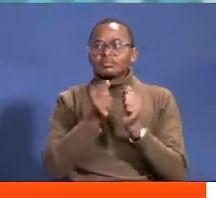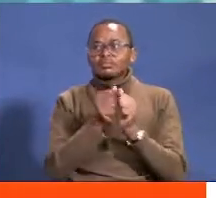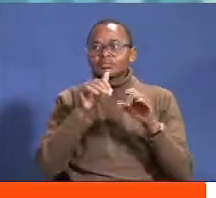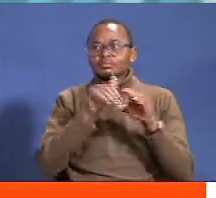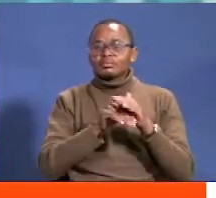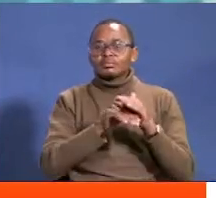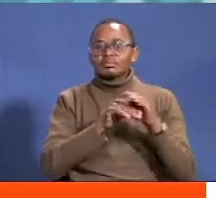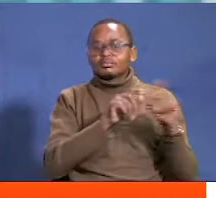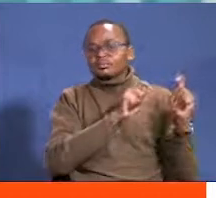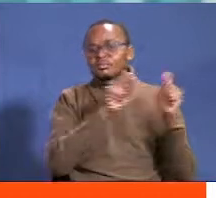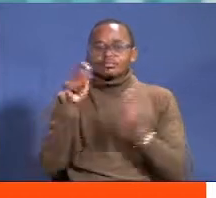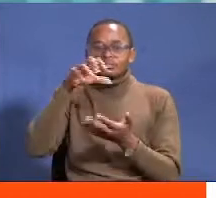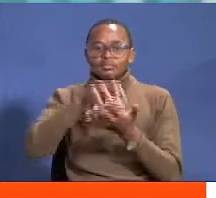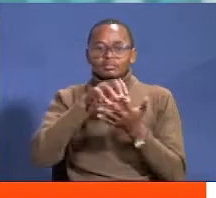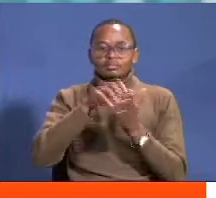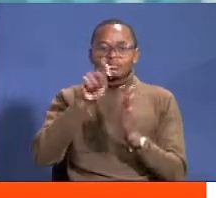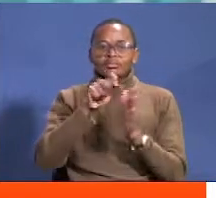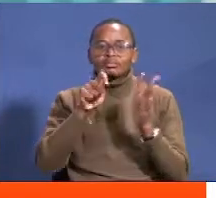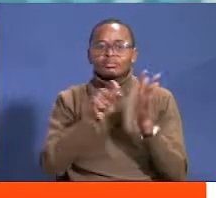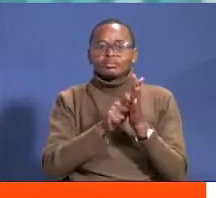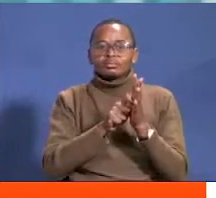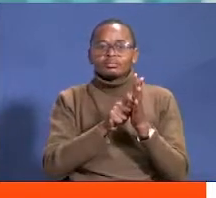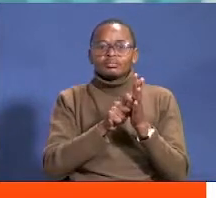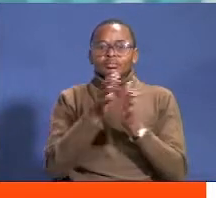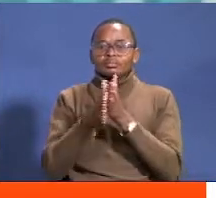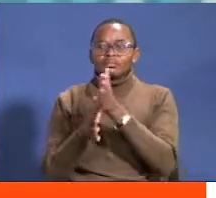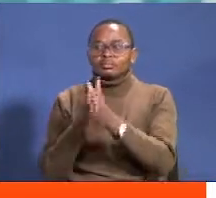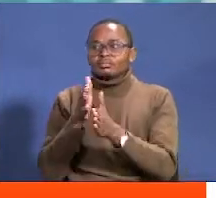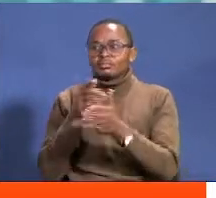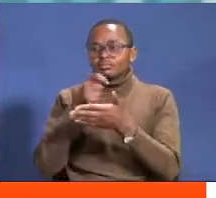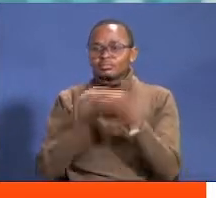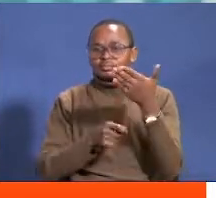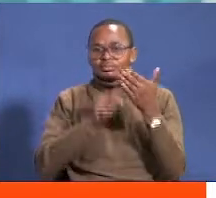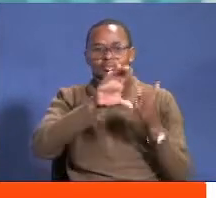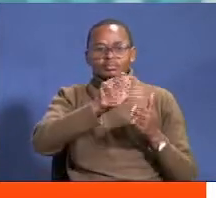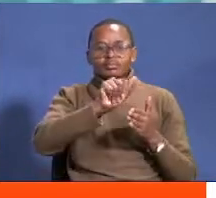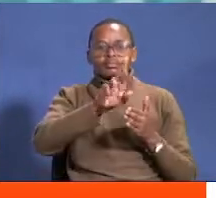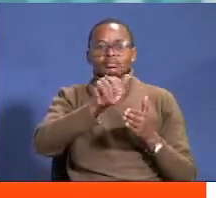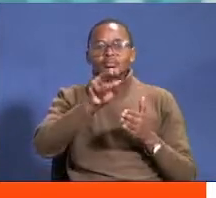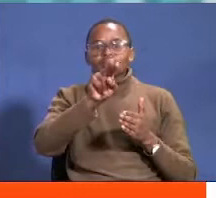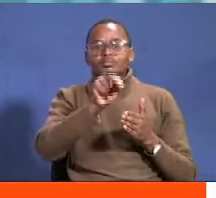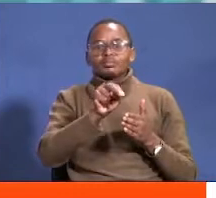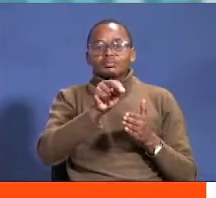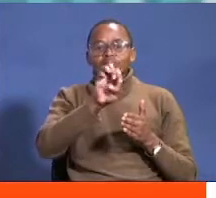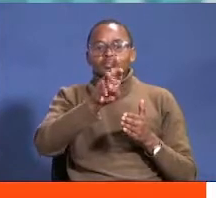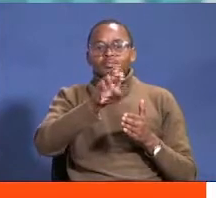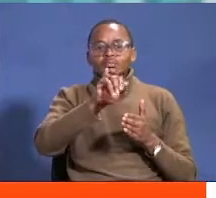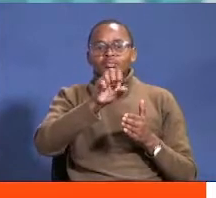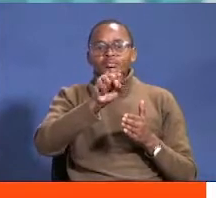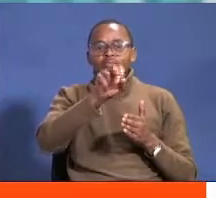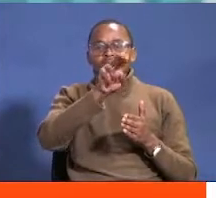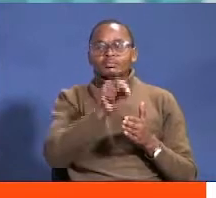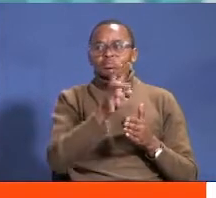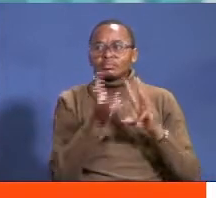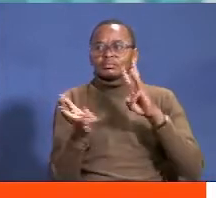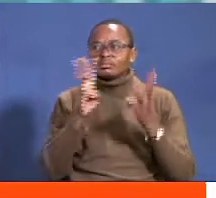the, shift in conditions of temperature, weather patterns caused by carbon dioxide from, emissions of, fossil fuels.